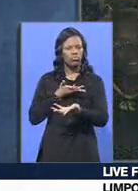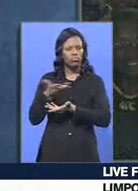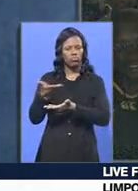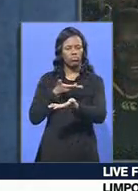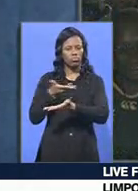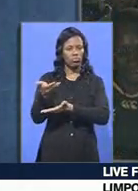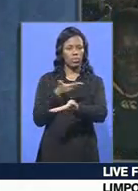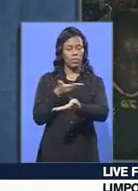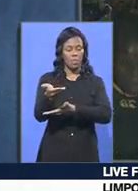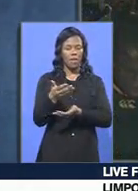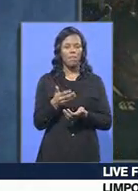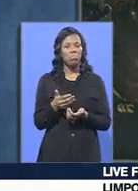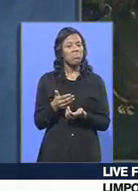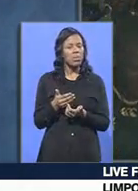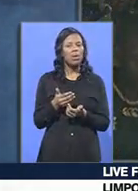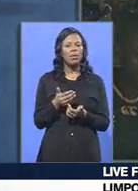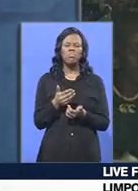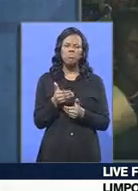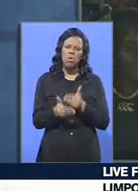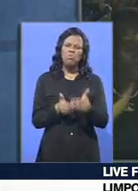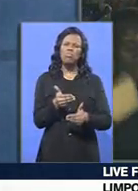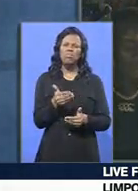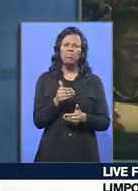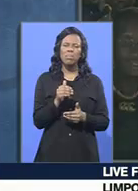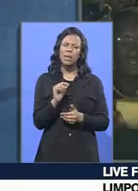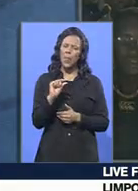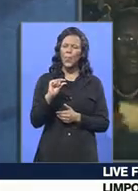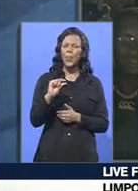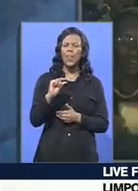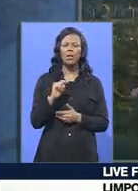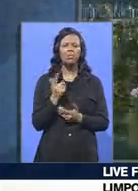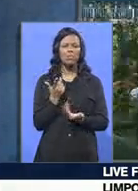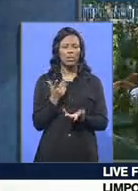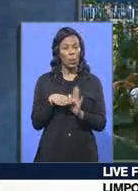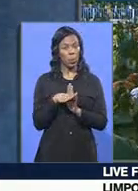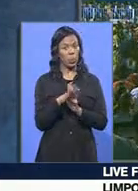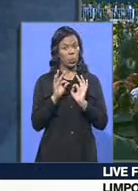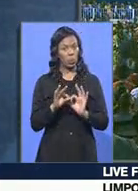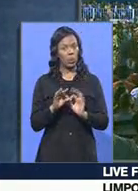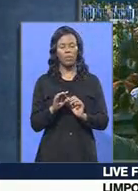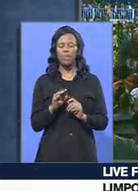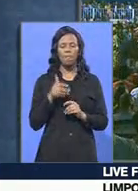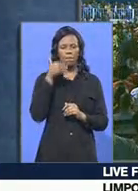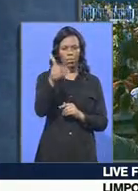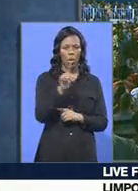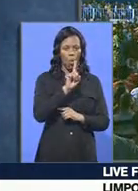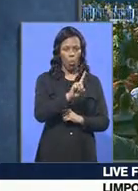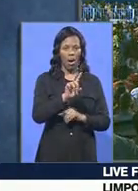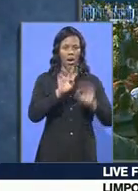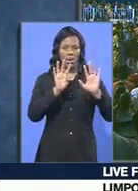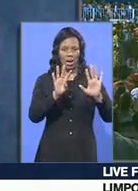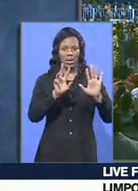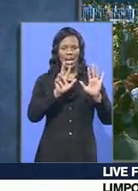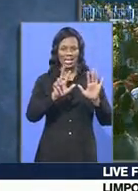But little real progress was made. In 1988, Madiba